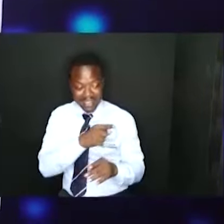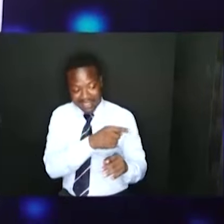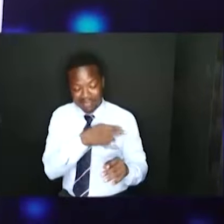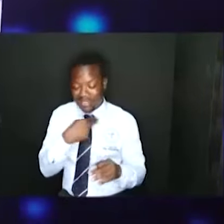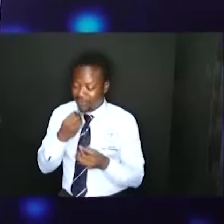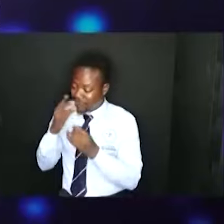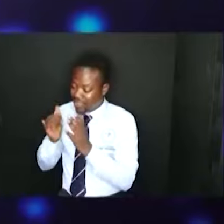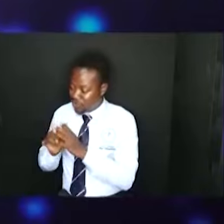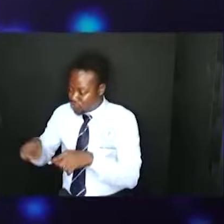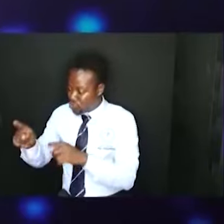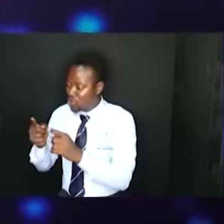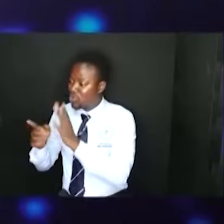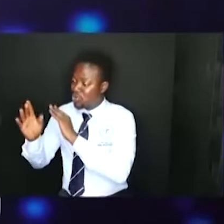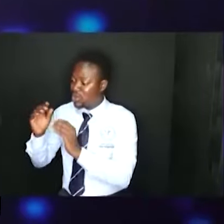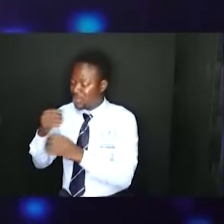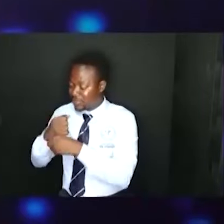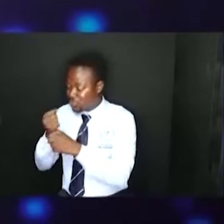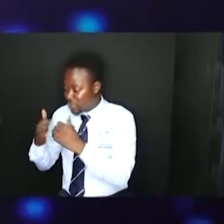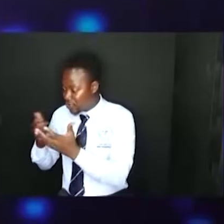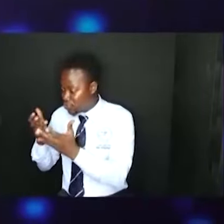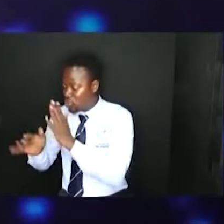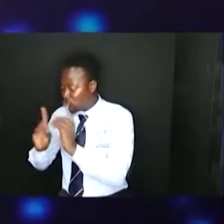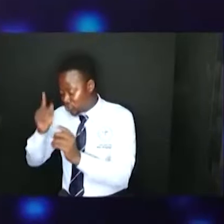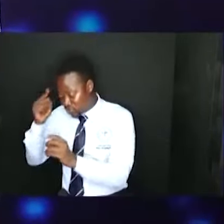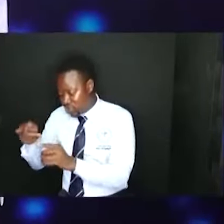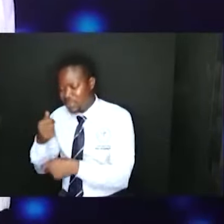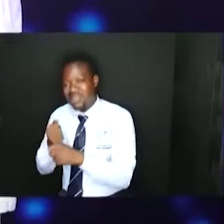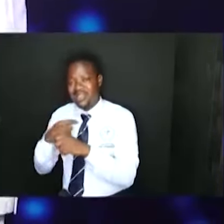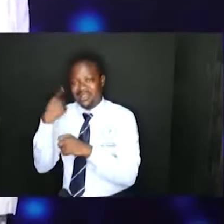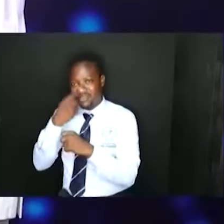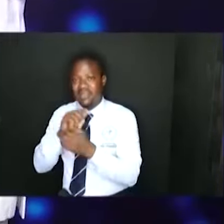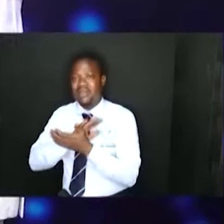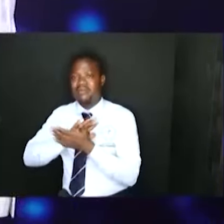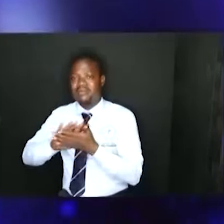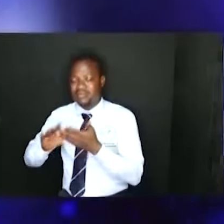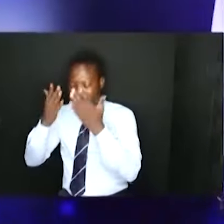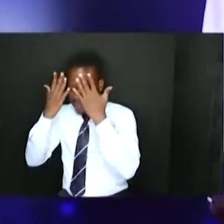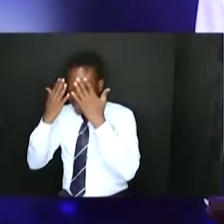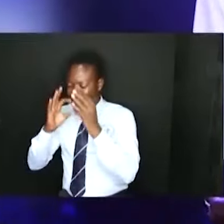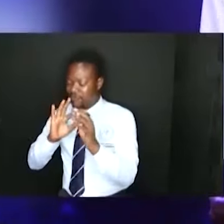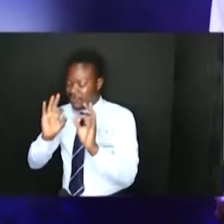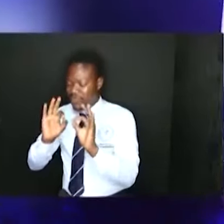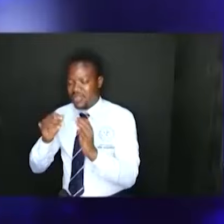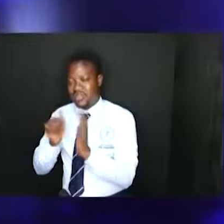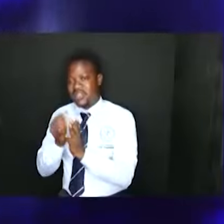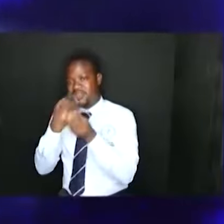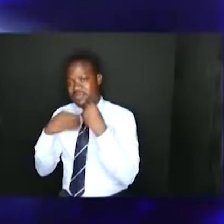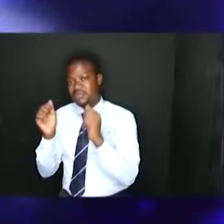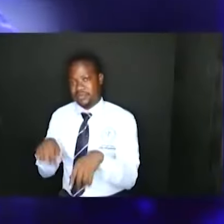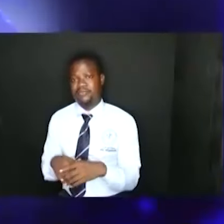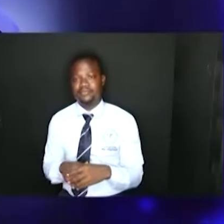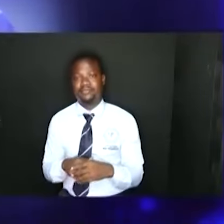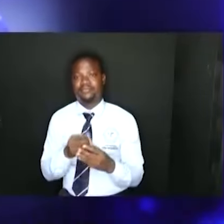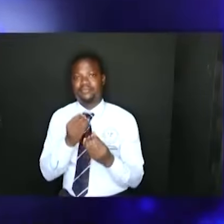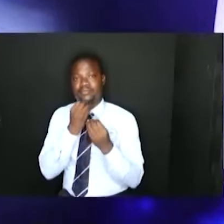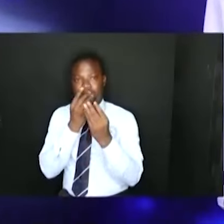so na nanim so ente se kaneno bio. Let me say this. I mean, can we don't